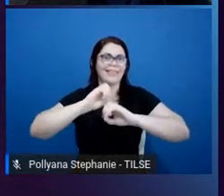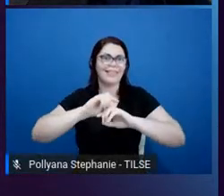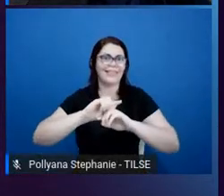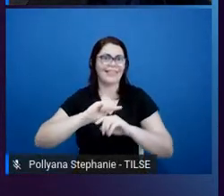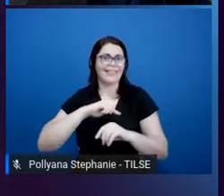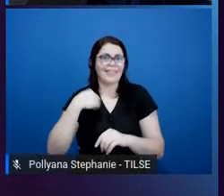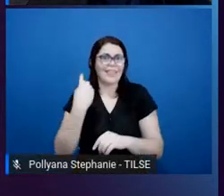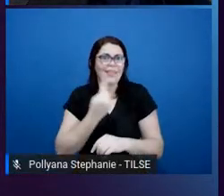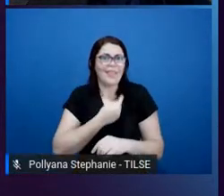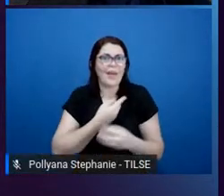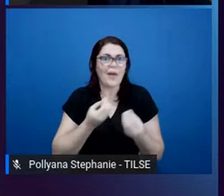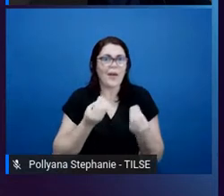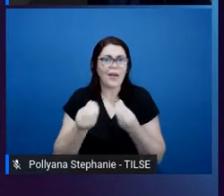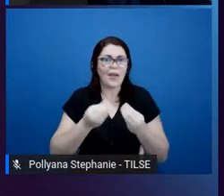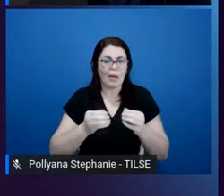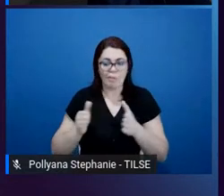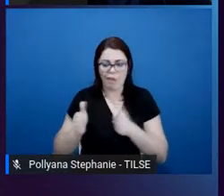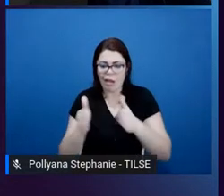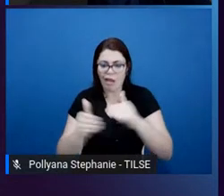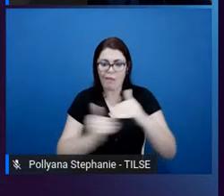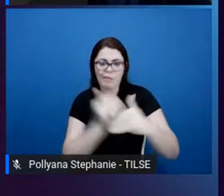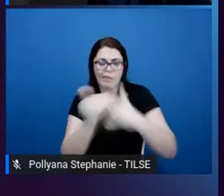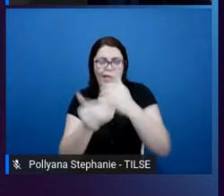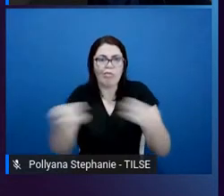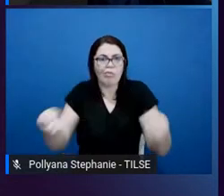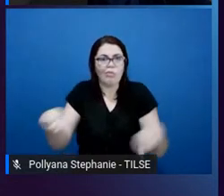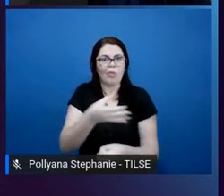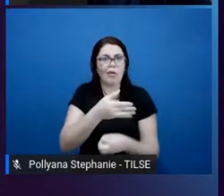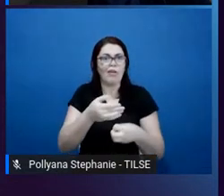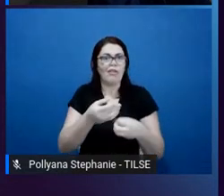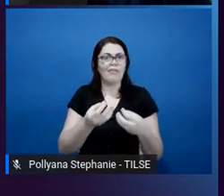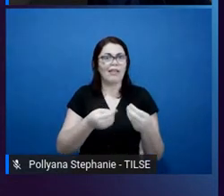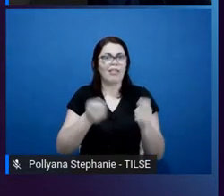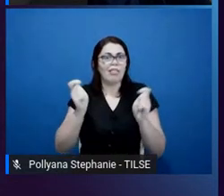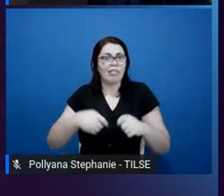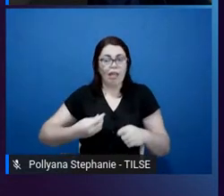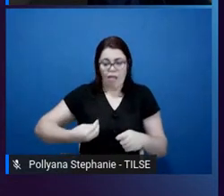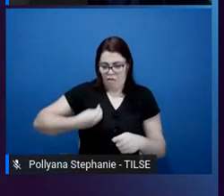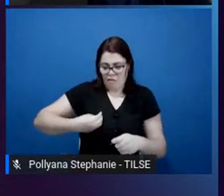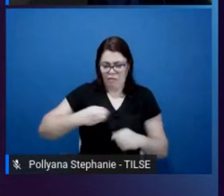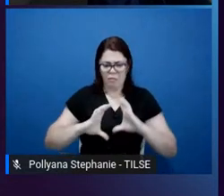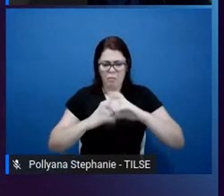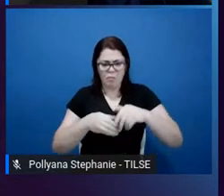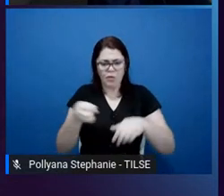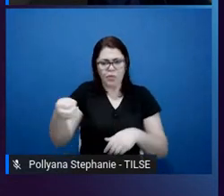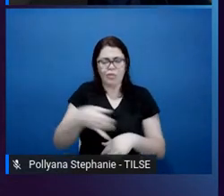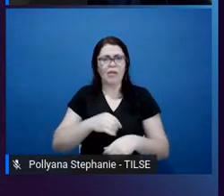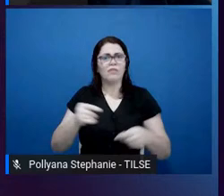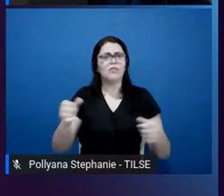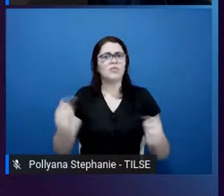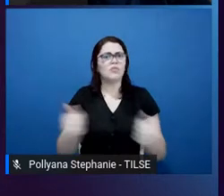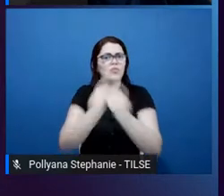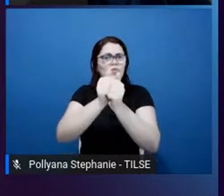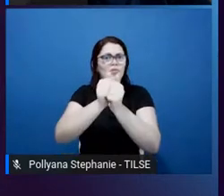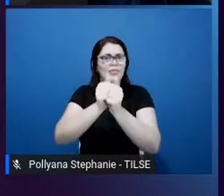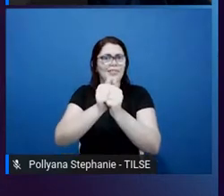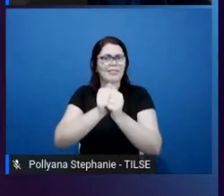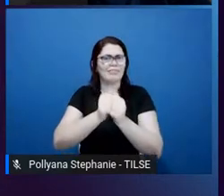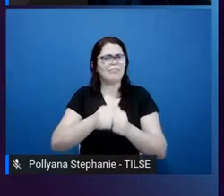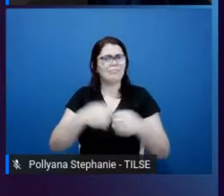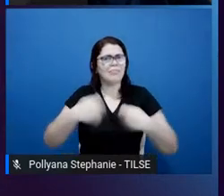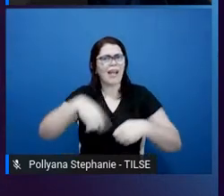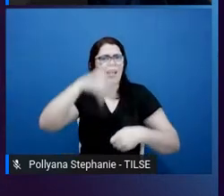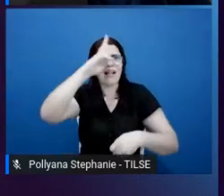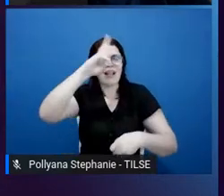building new paths, new maps, to help us live in this new world together. Let's all remember that